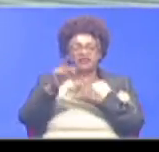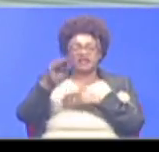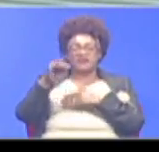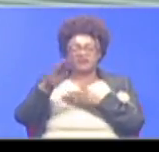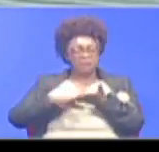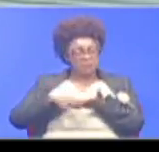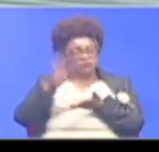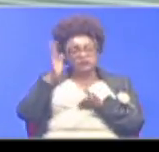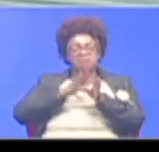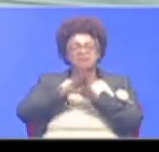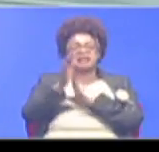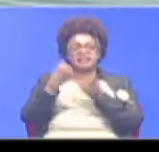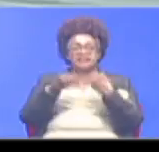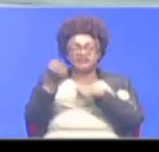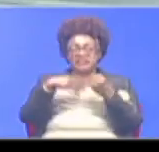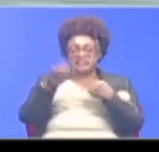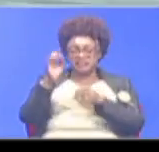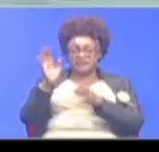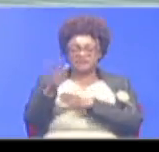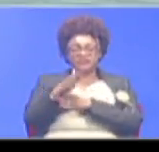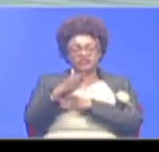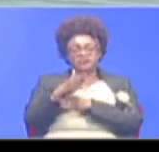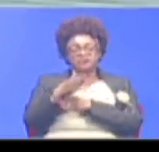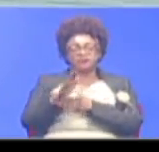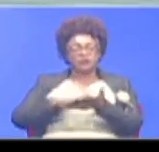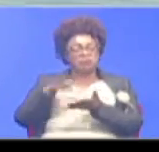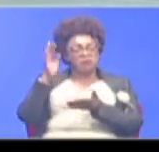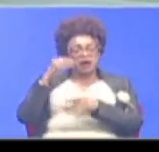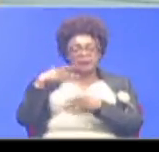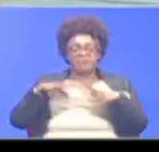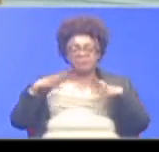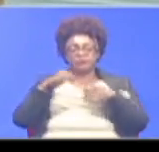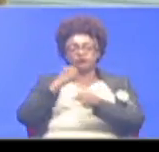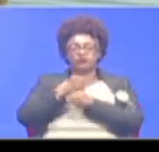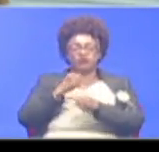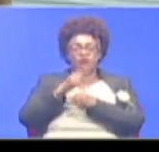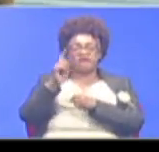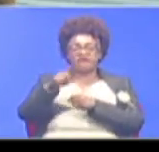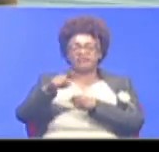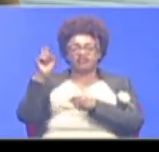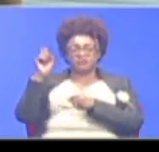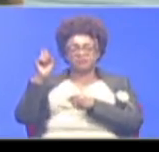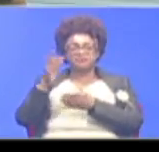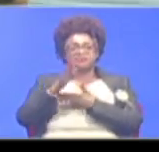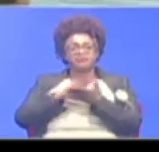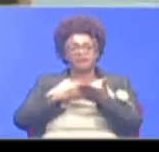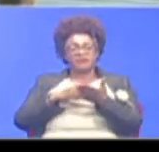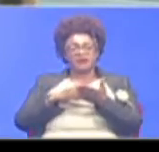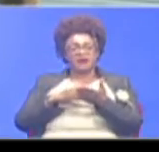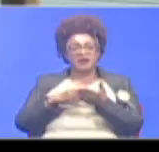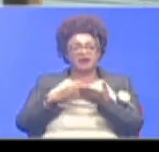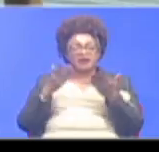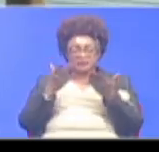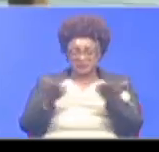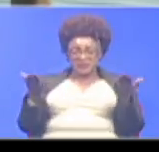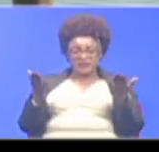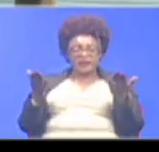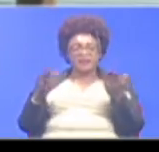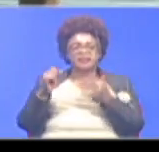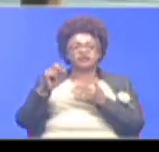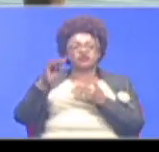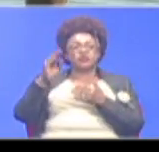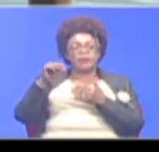main activity is fishing. Most people are engaging in fishing. So, and some people are cultivating, even in the swamp.